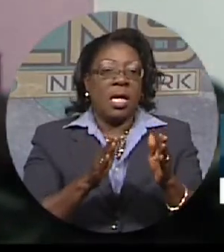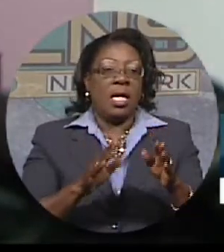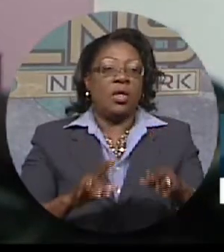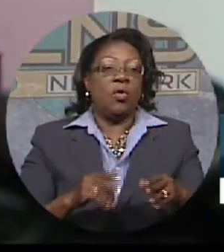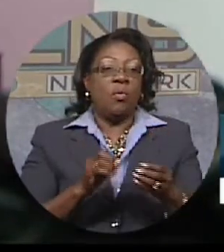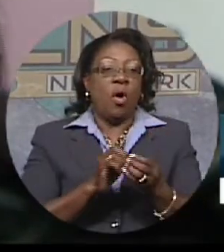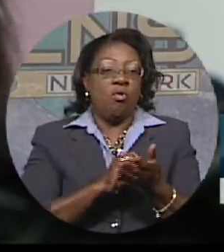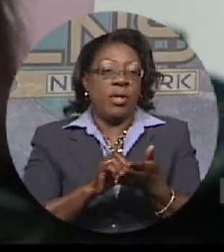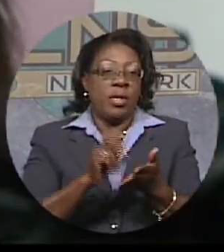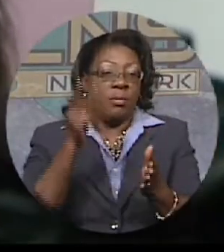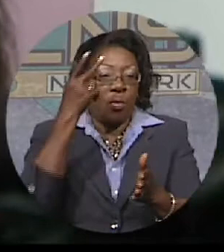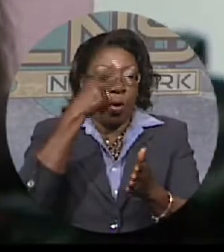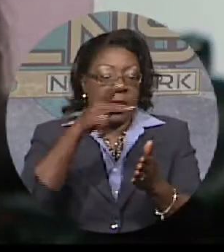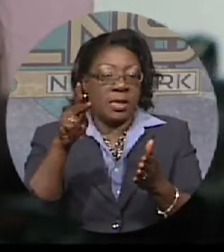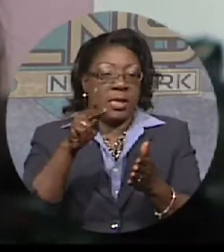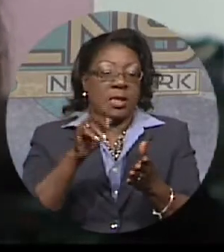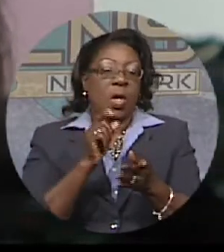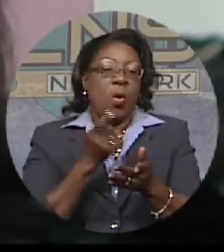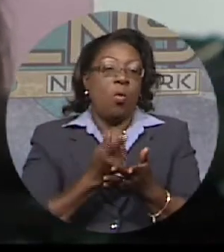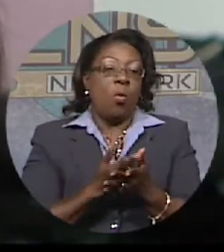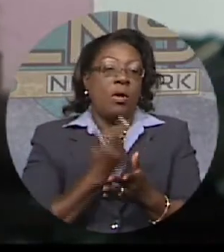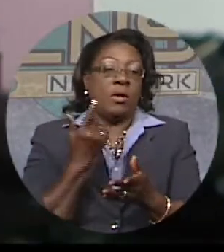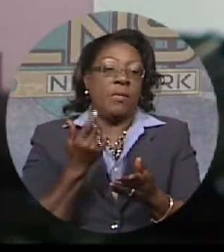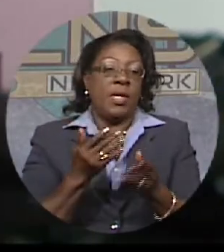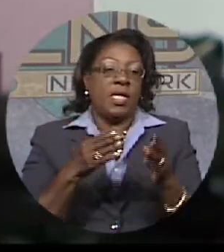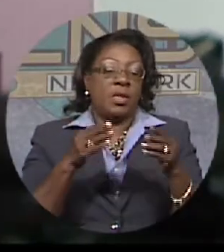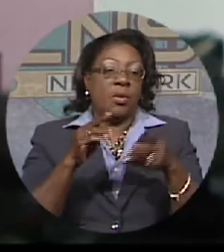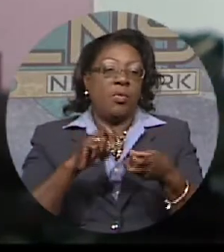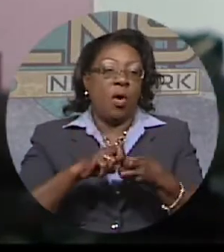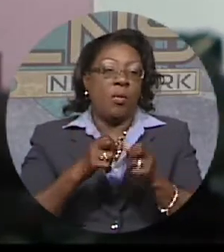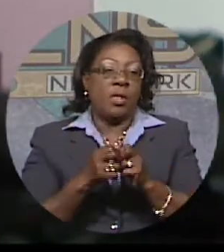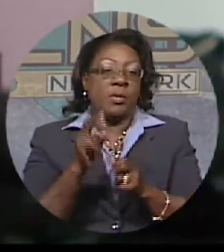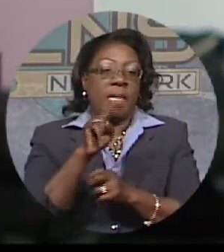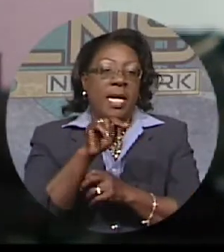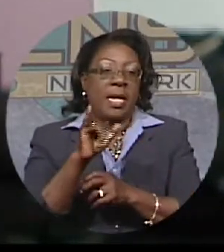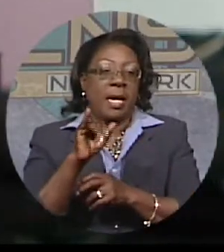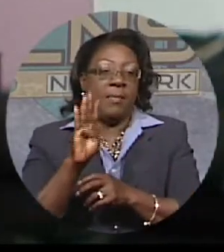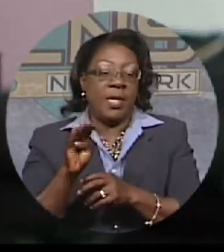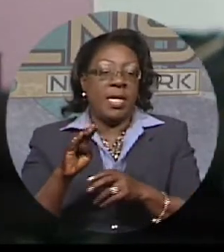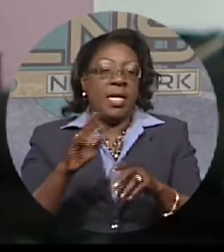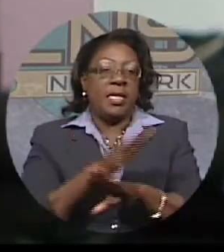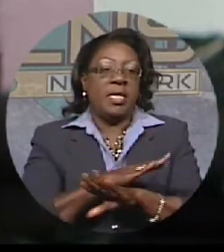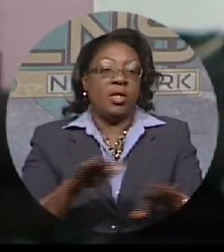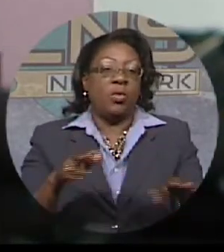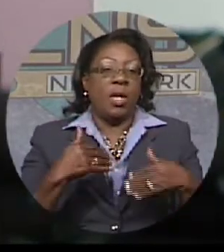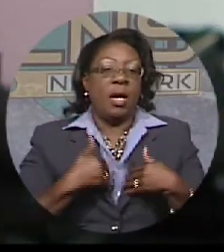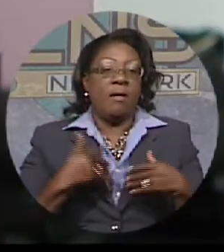policies. I think one of the biggest problems at NIB now is that they don't have a lot of